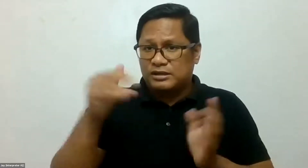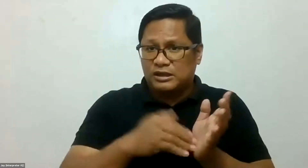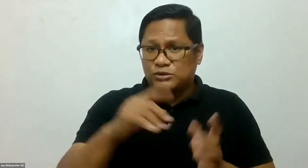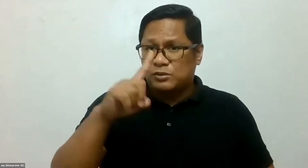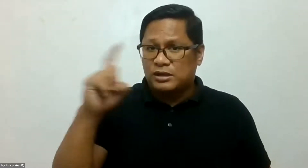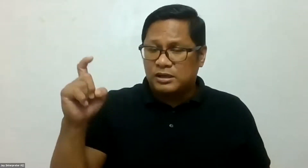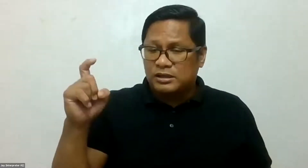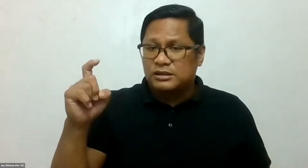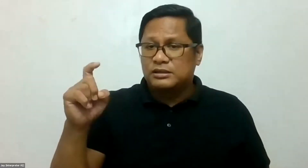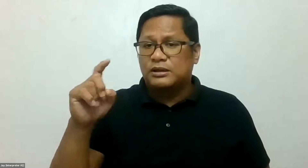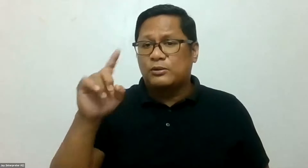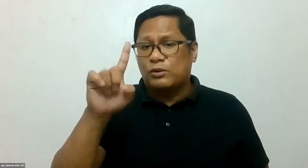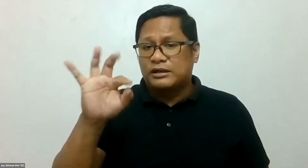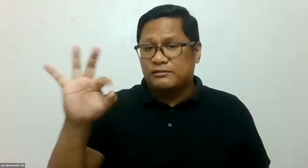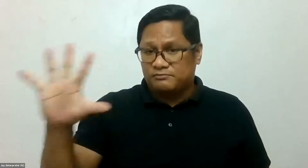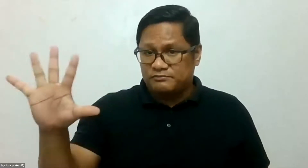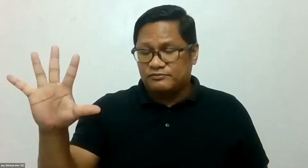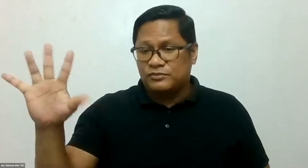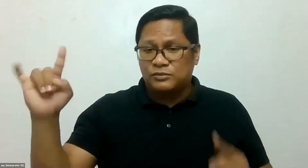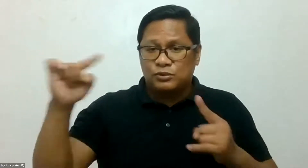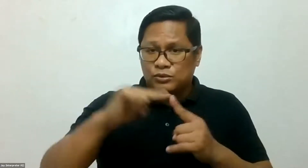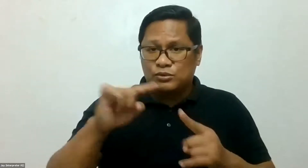3,100 in 1995 to